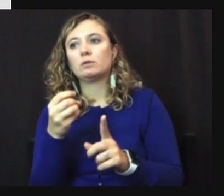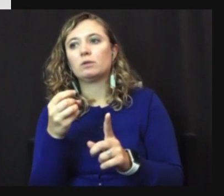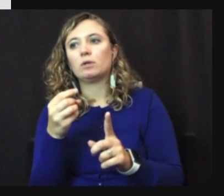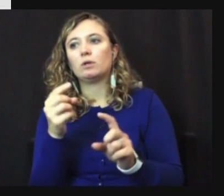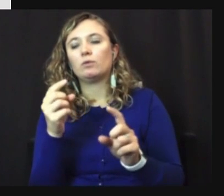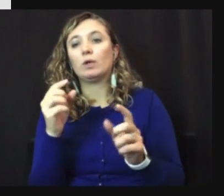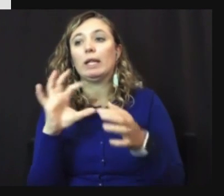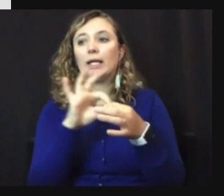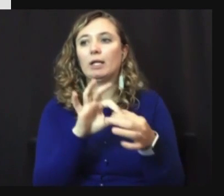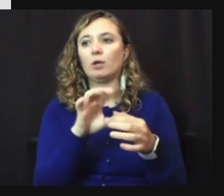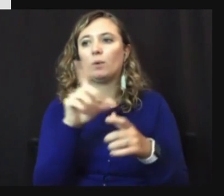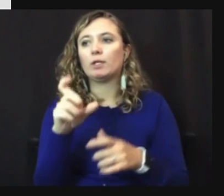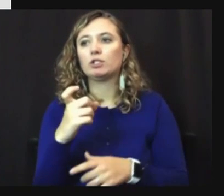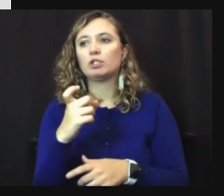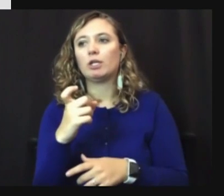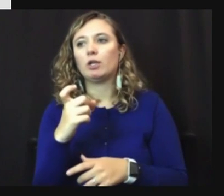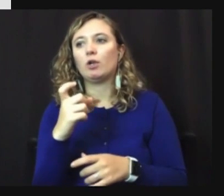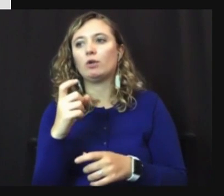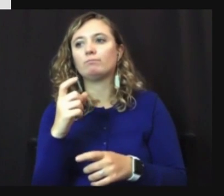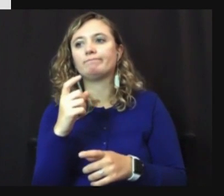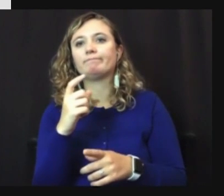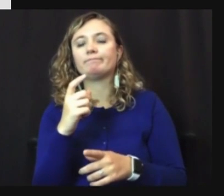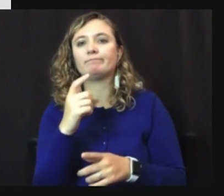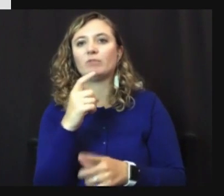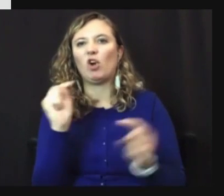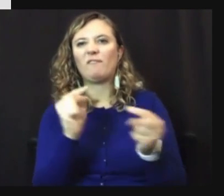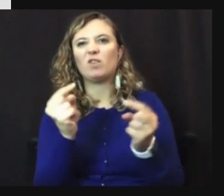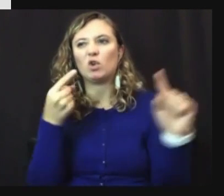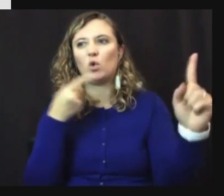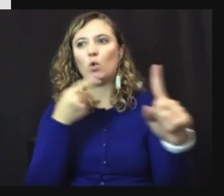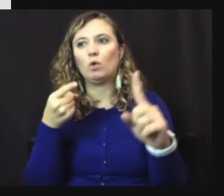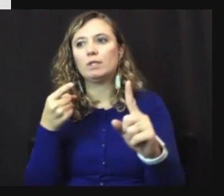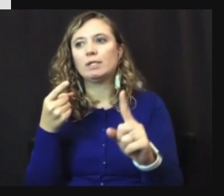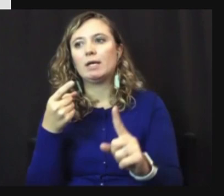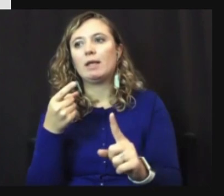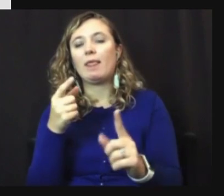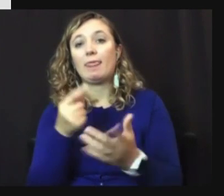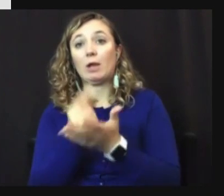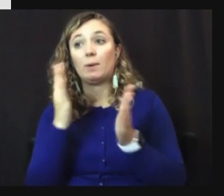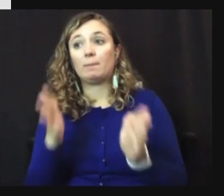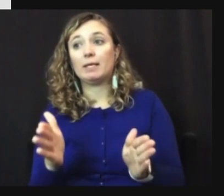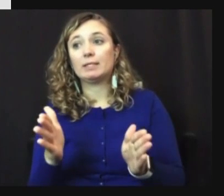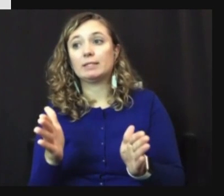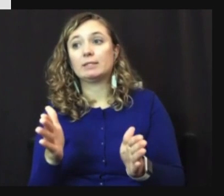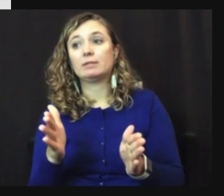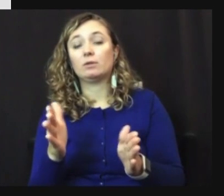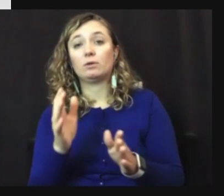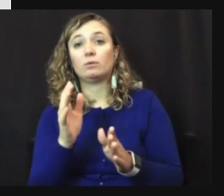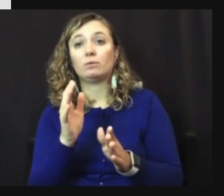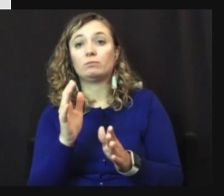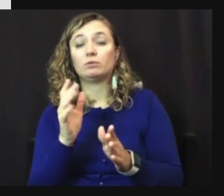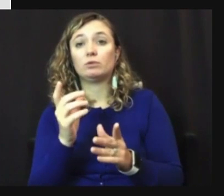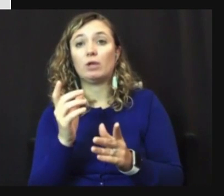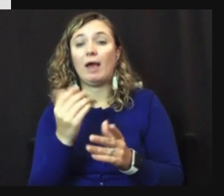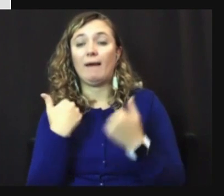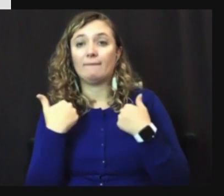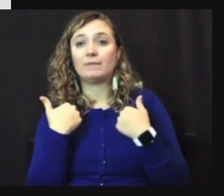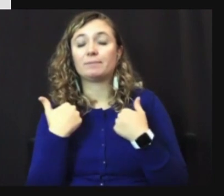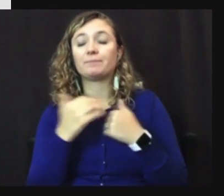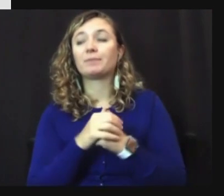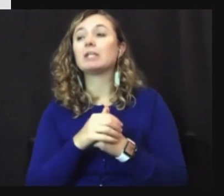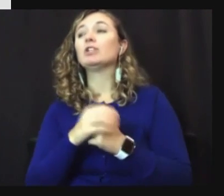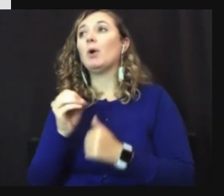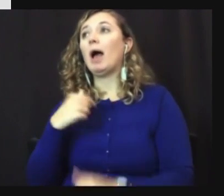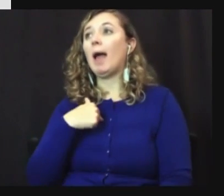on with children? All right, so the first question, I am pro-therapy. I'm just anti-ABA